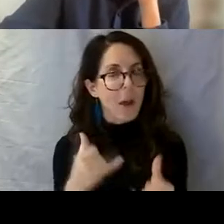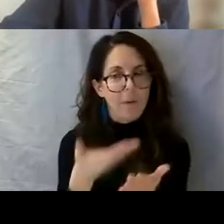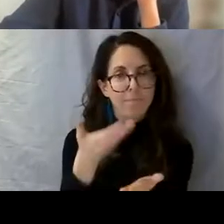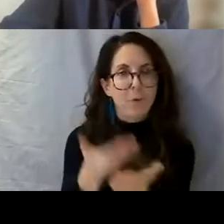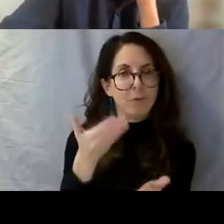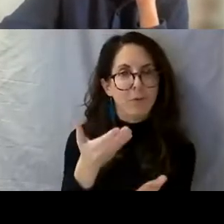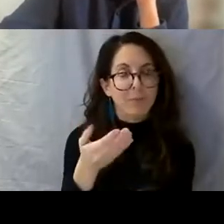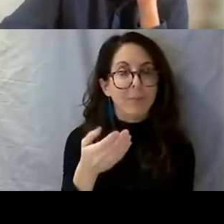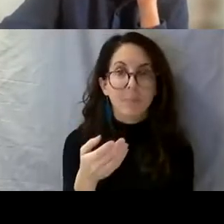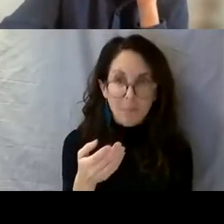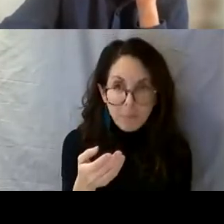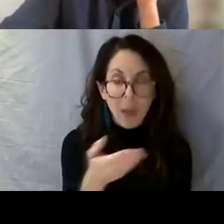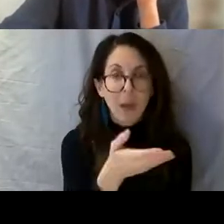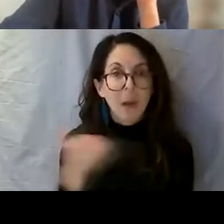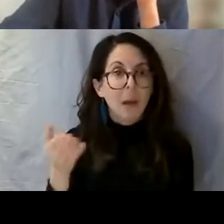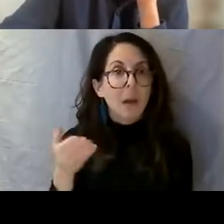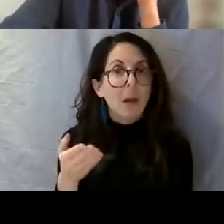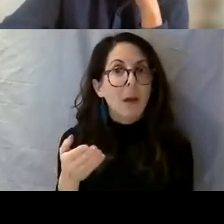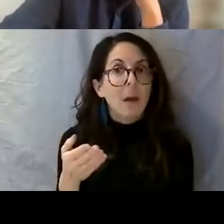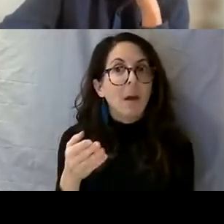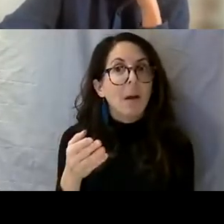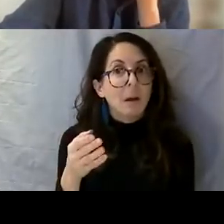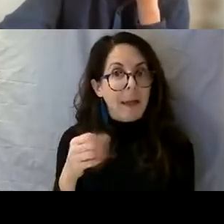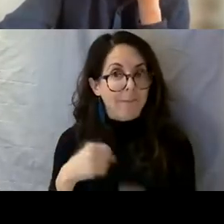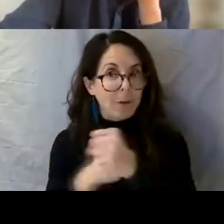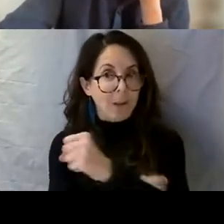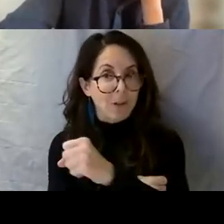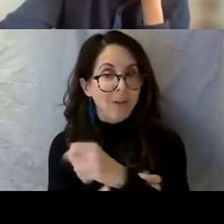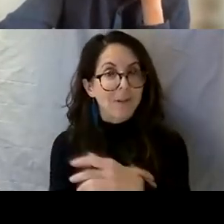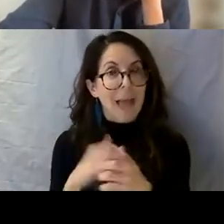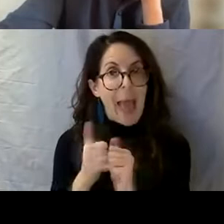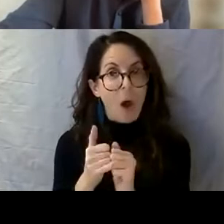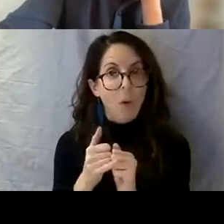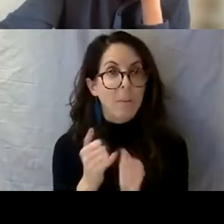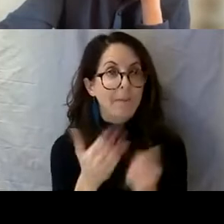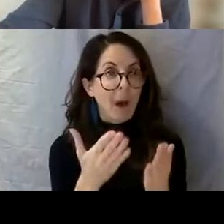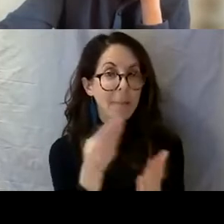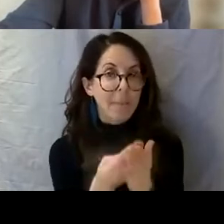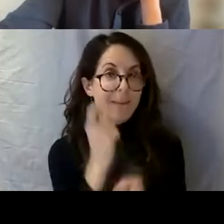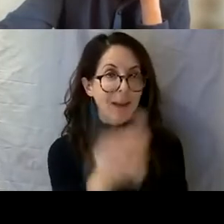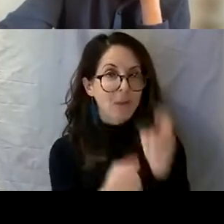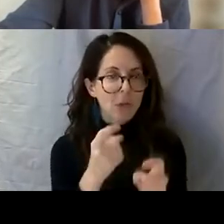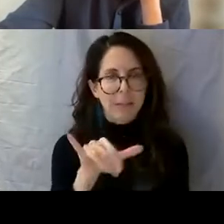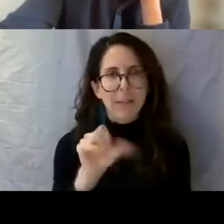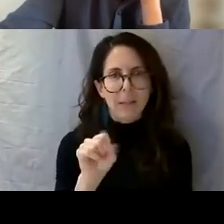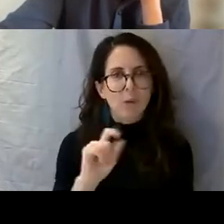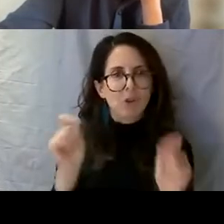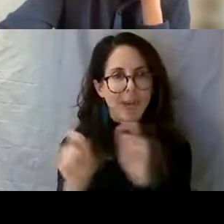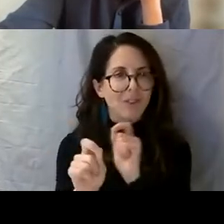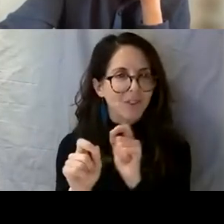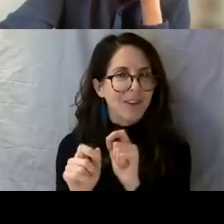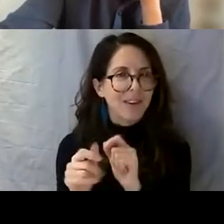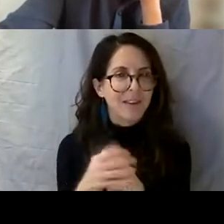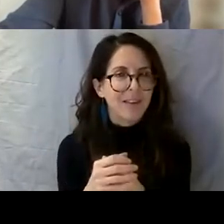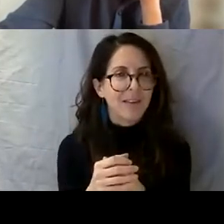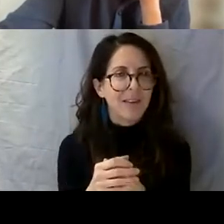this, that not only has change happened in terms of how foundations are funding, you know, and the sort of giving up of